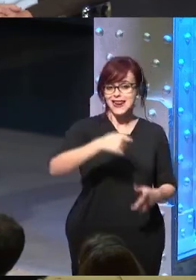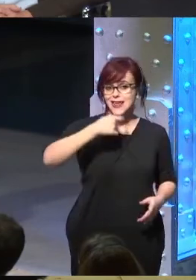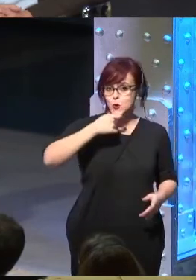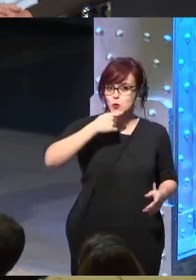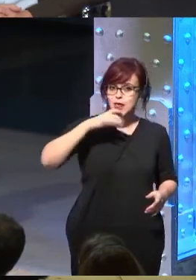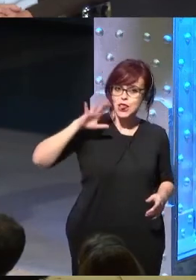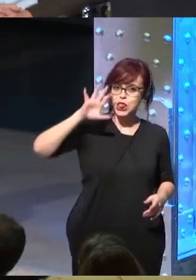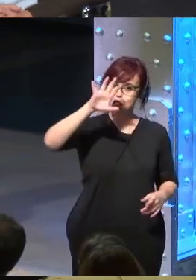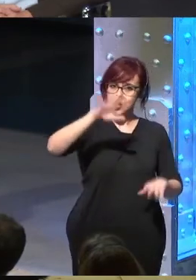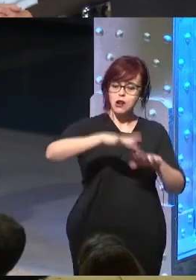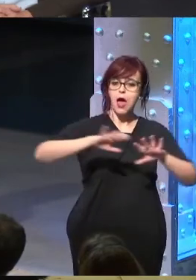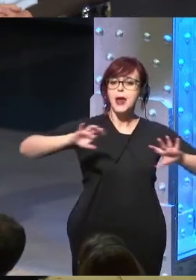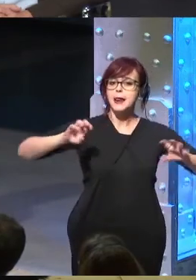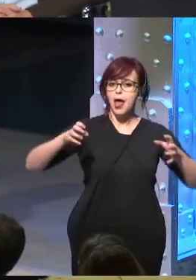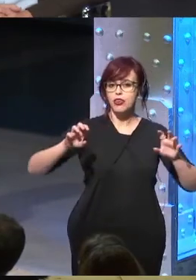much more